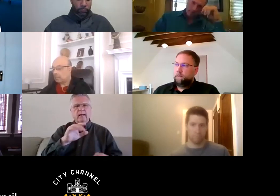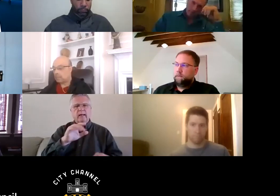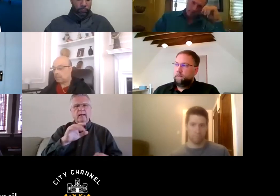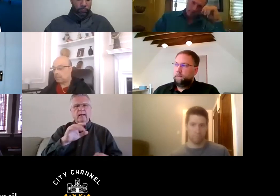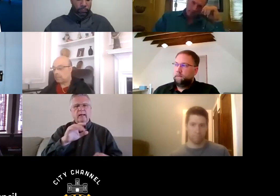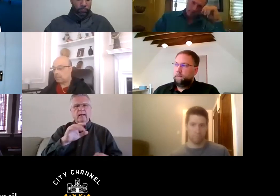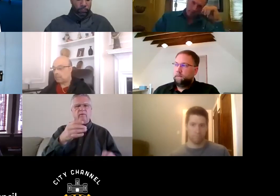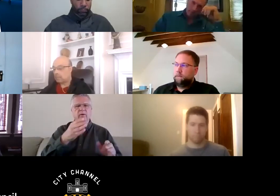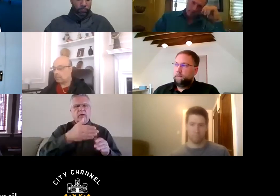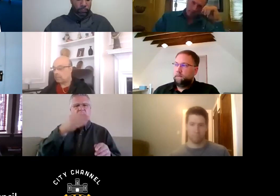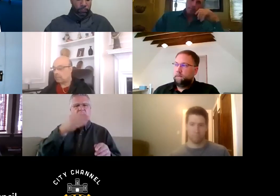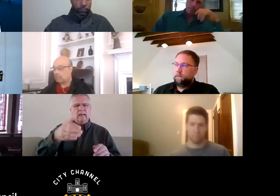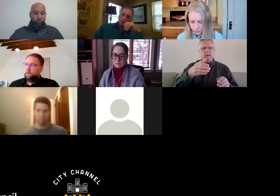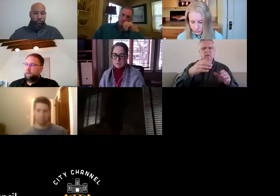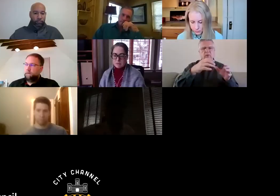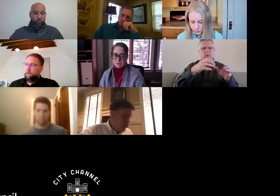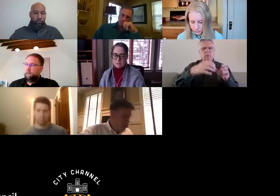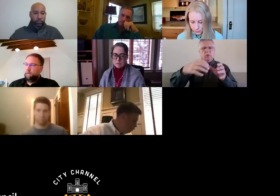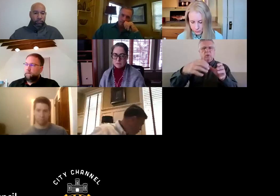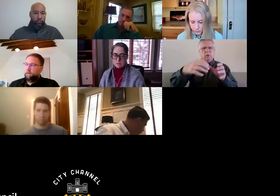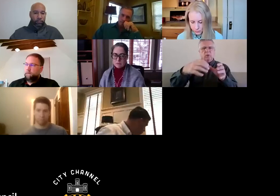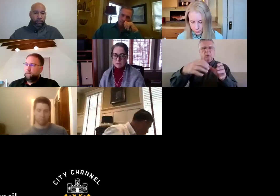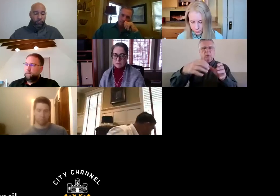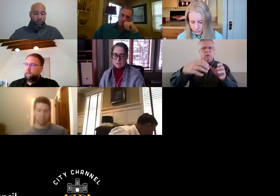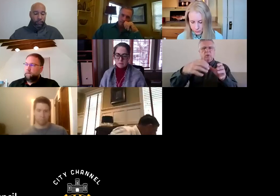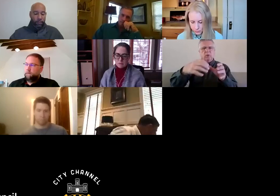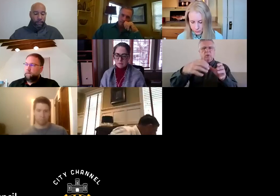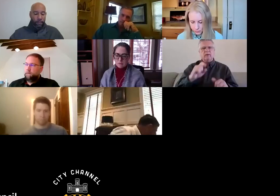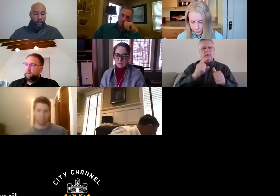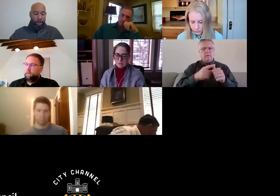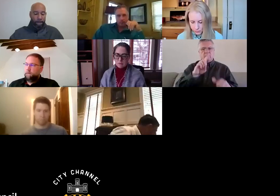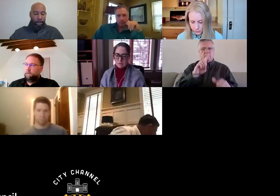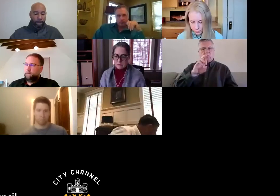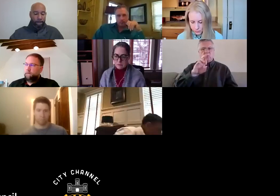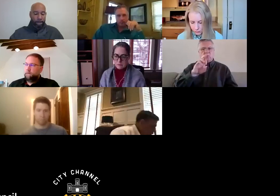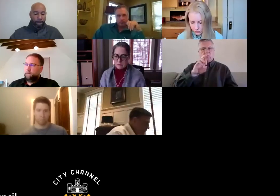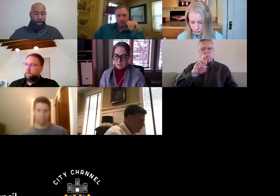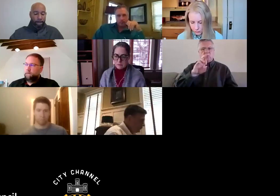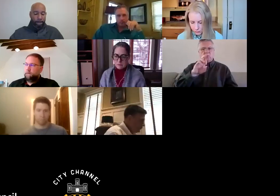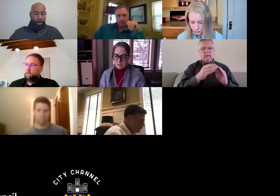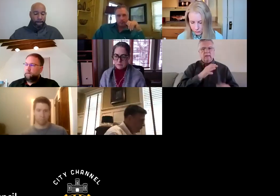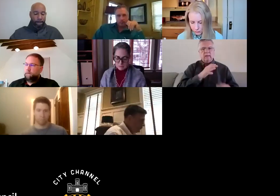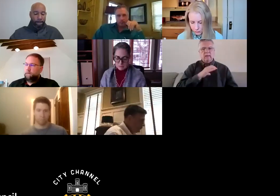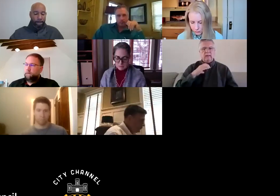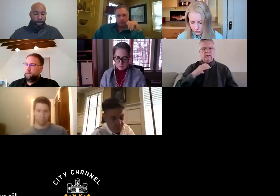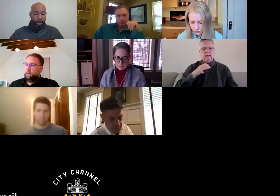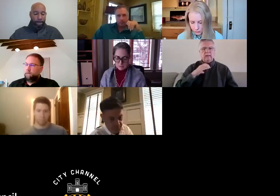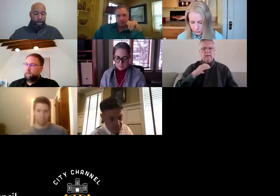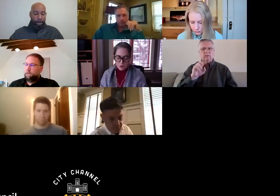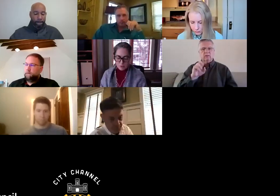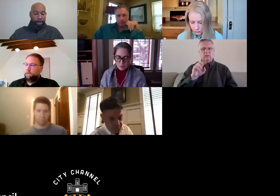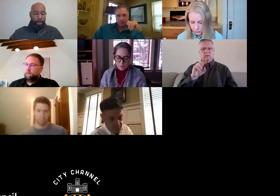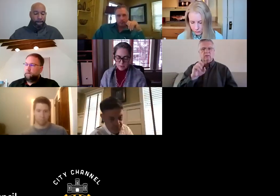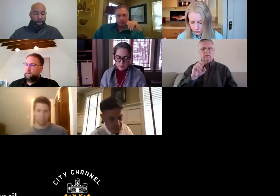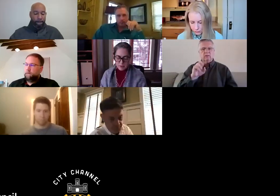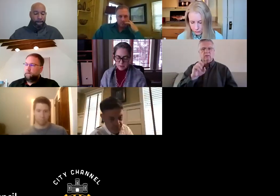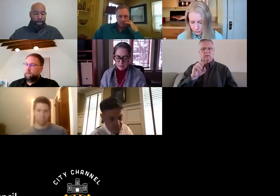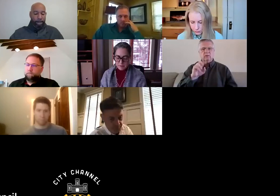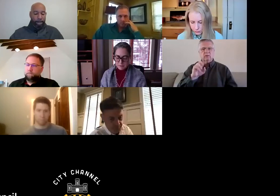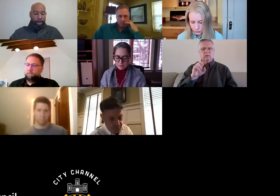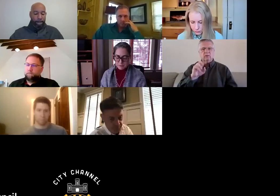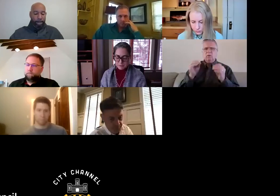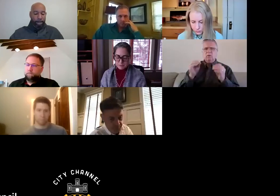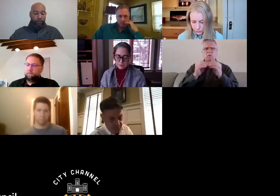adjoining such parcels to the south in the First Ward of the City, Council District 6. Motion to approve a